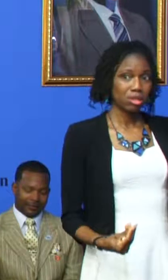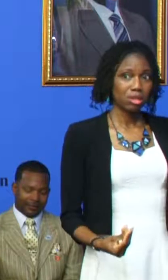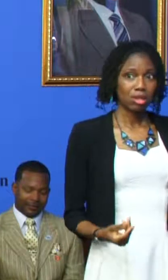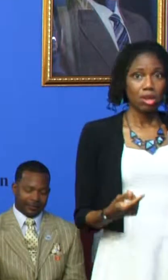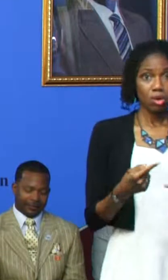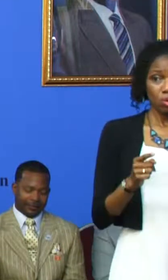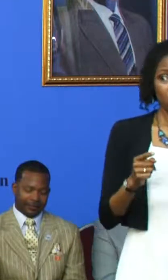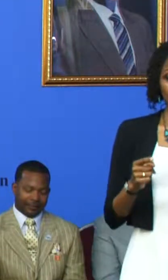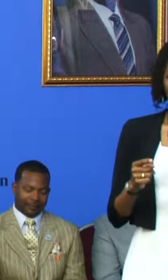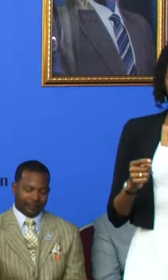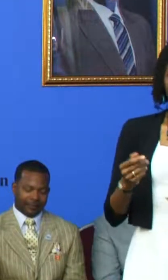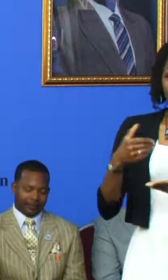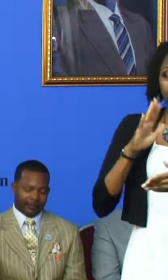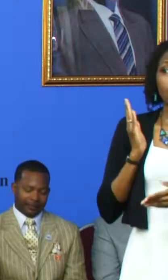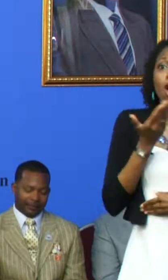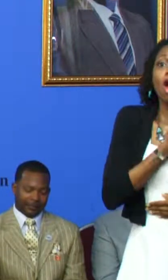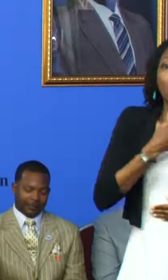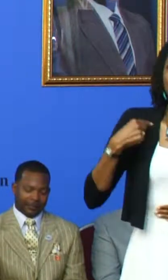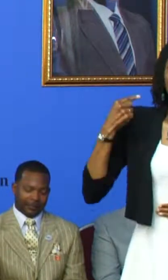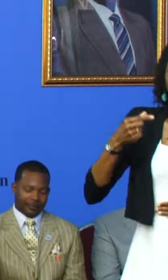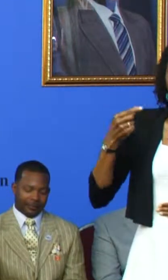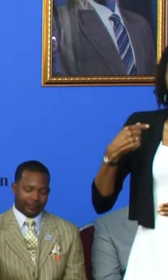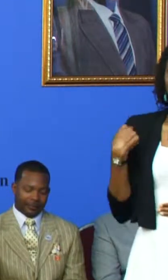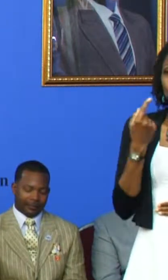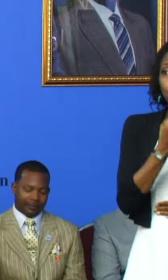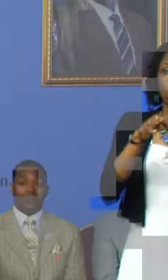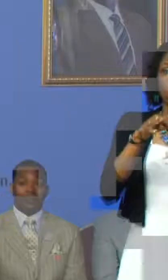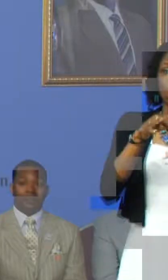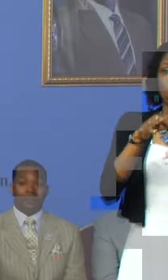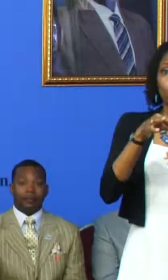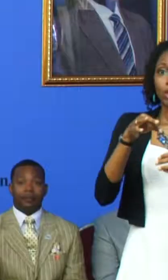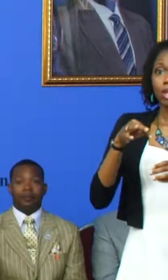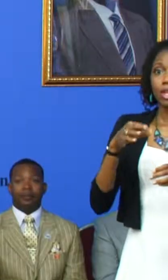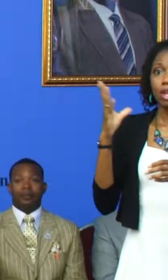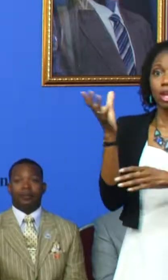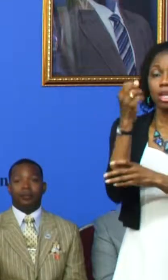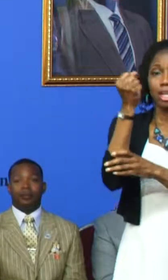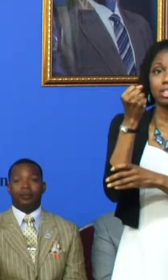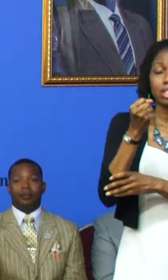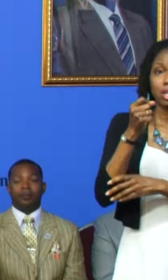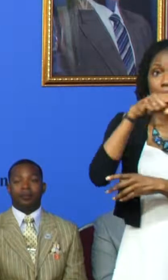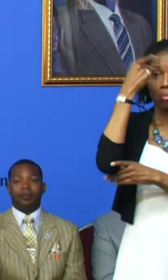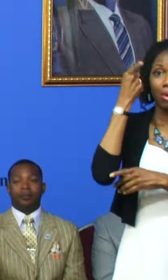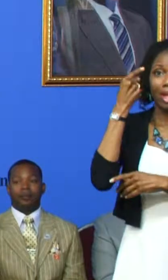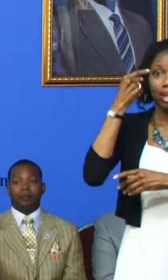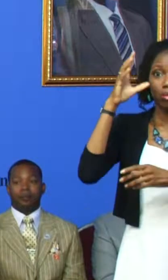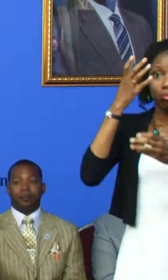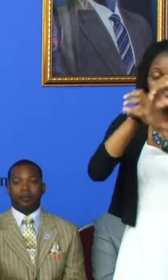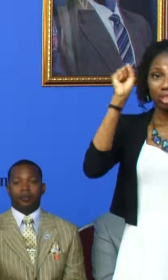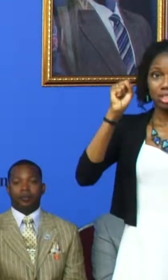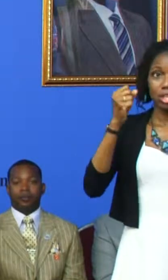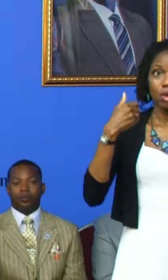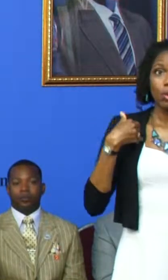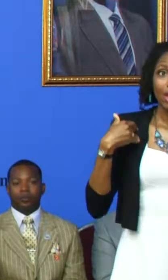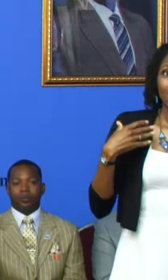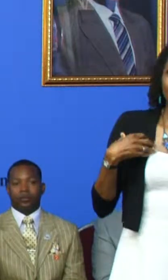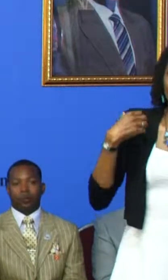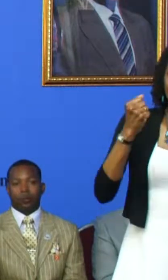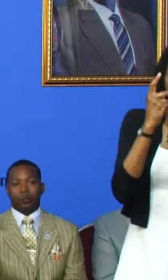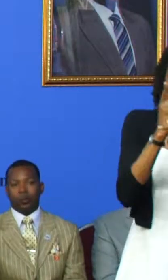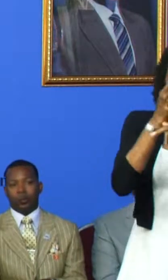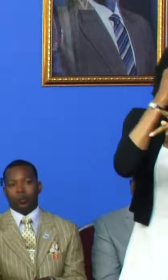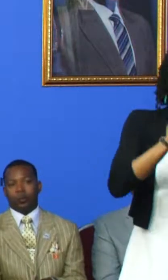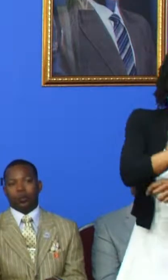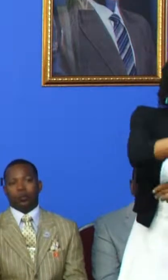president, reelected him. Gave everybody health care. I mean, so